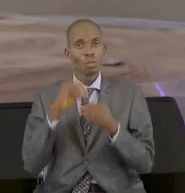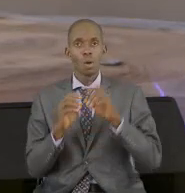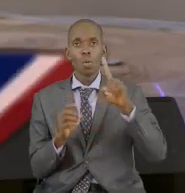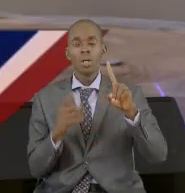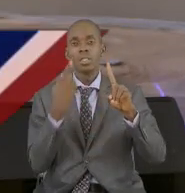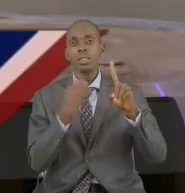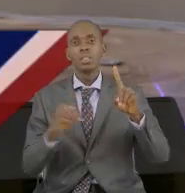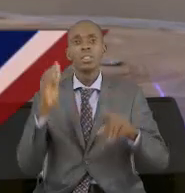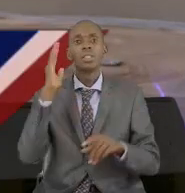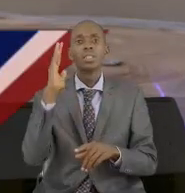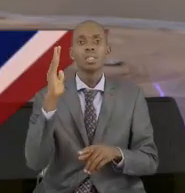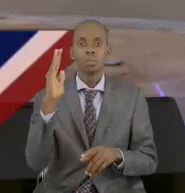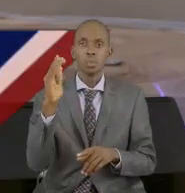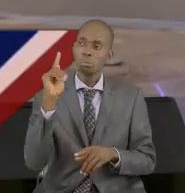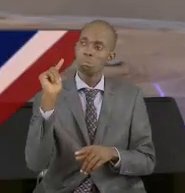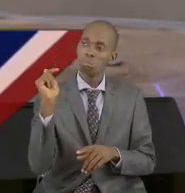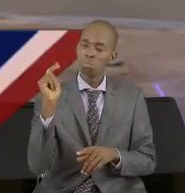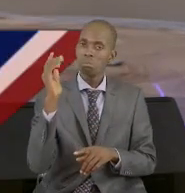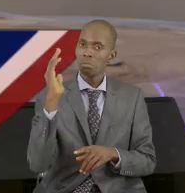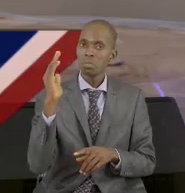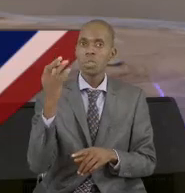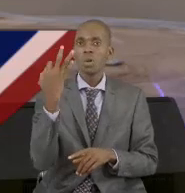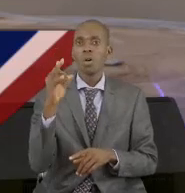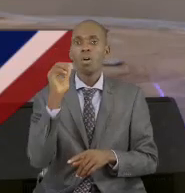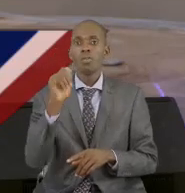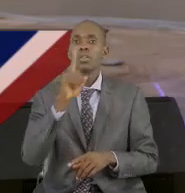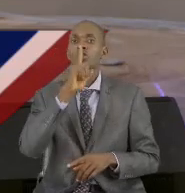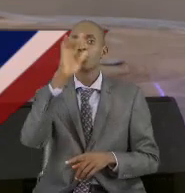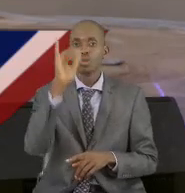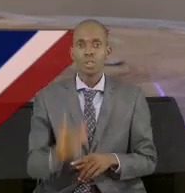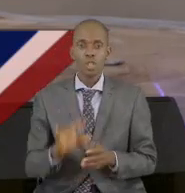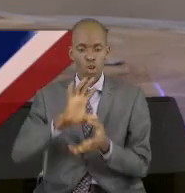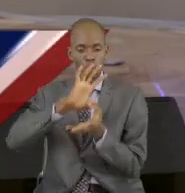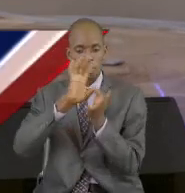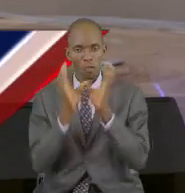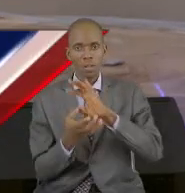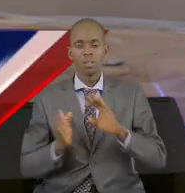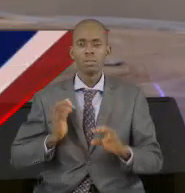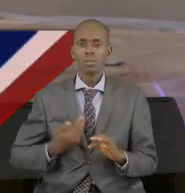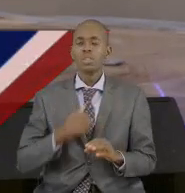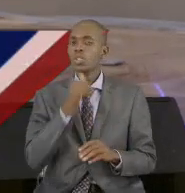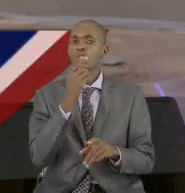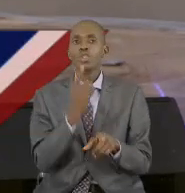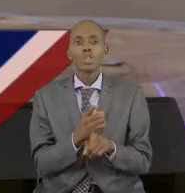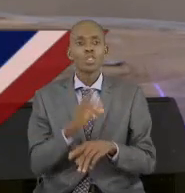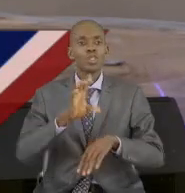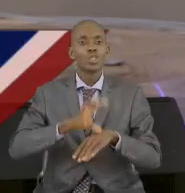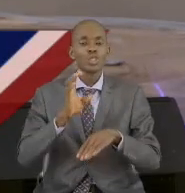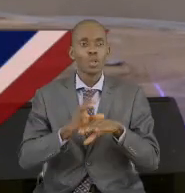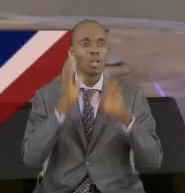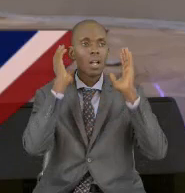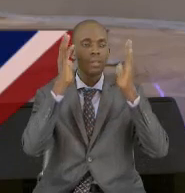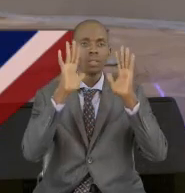truly converted soul. A truly converted soul, not just a bench warmer, not just somebody coming to